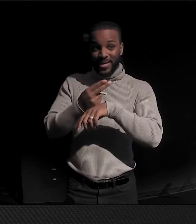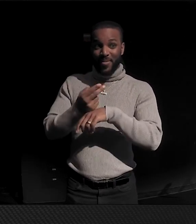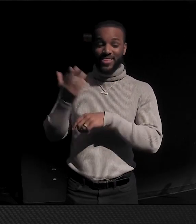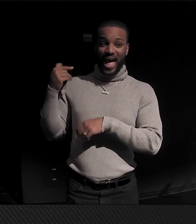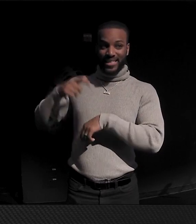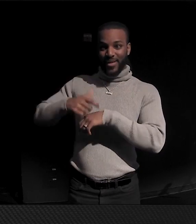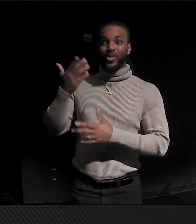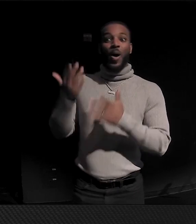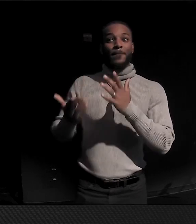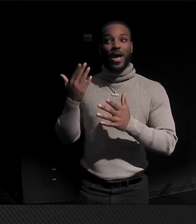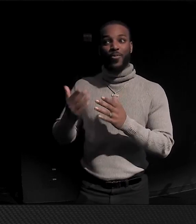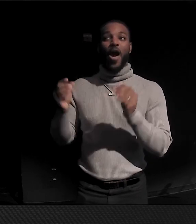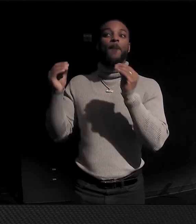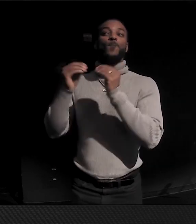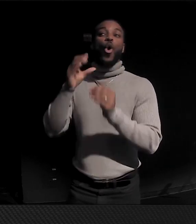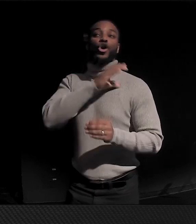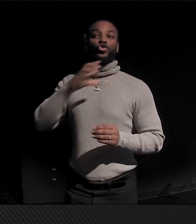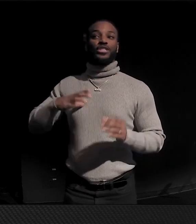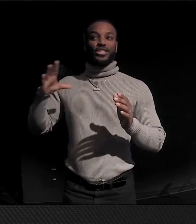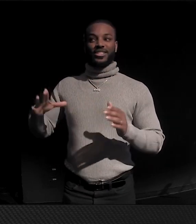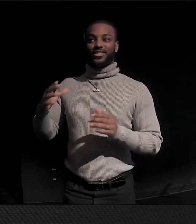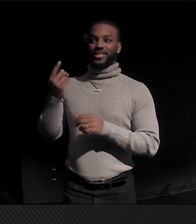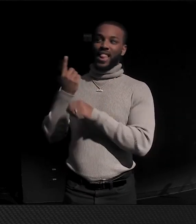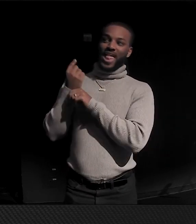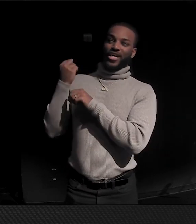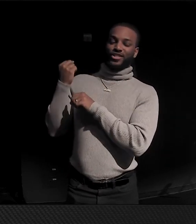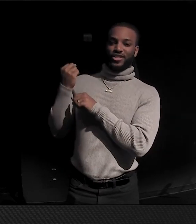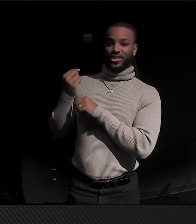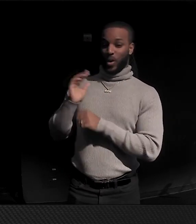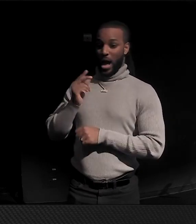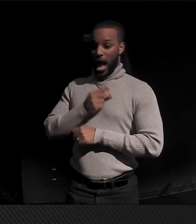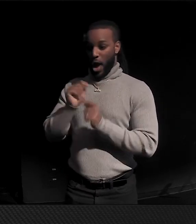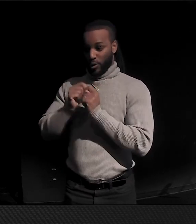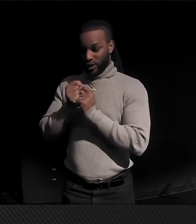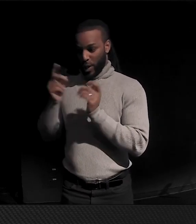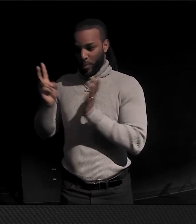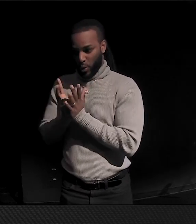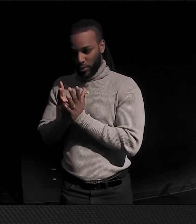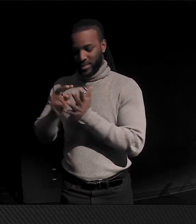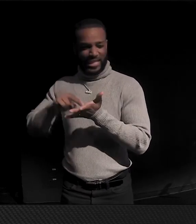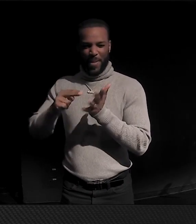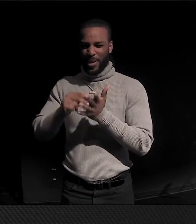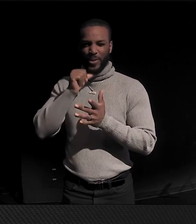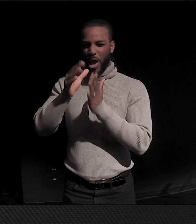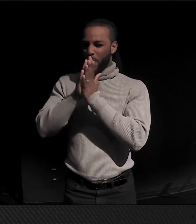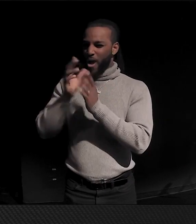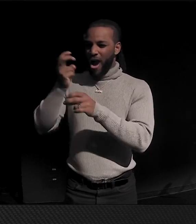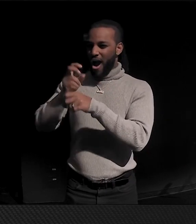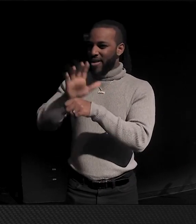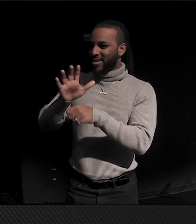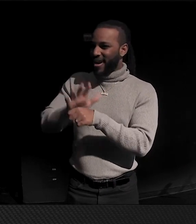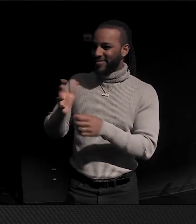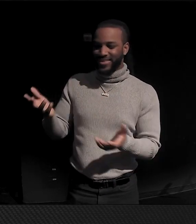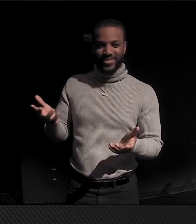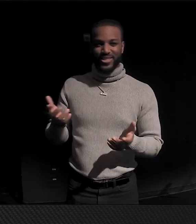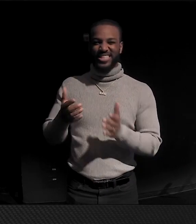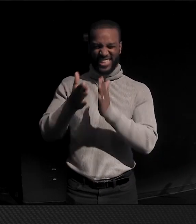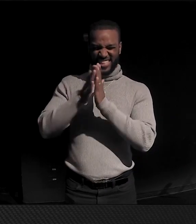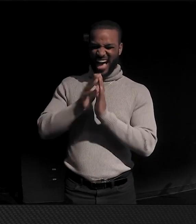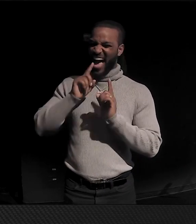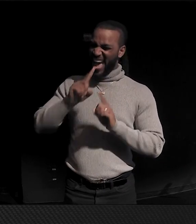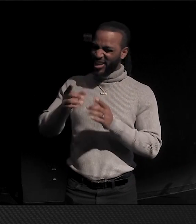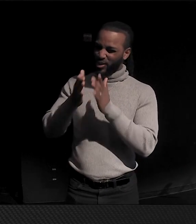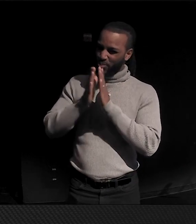had more Christians then. Is that how it works? If our team loses, we didn't pray hard enough? Is that, does God answer